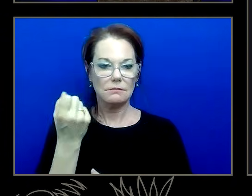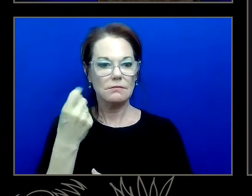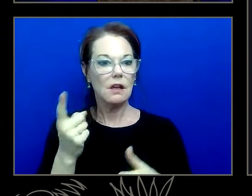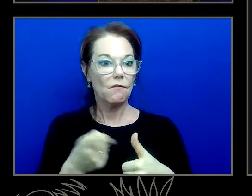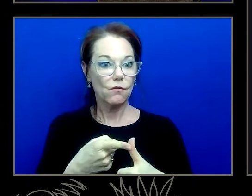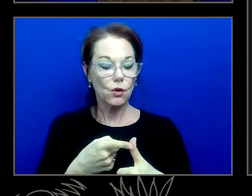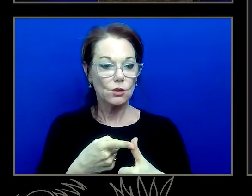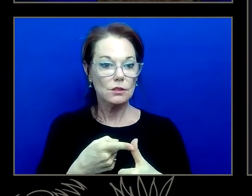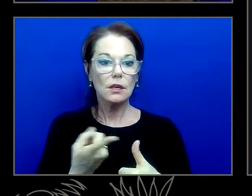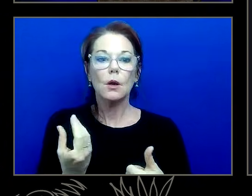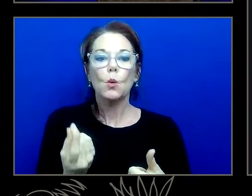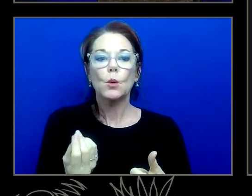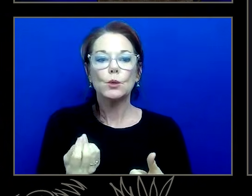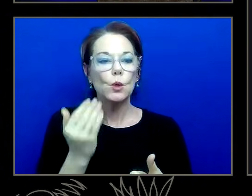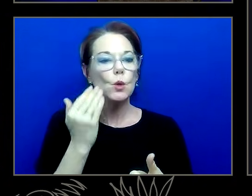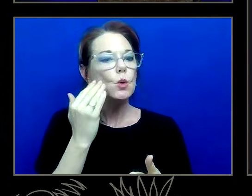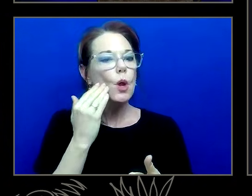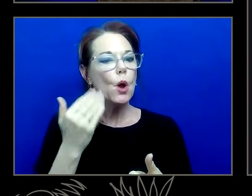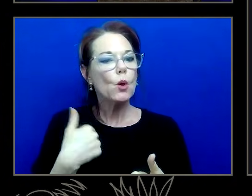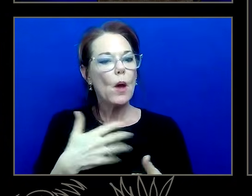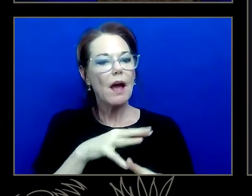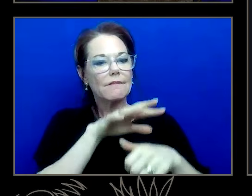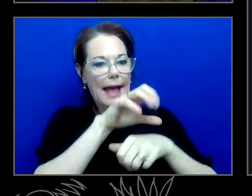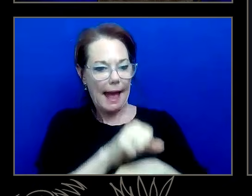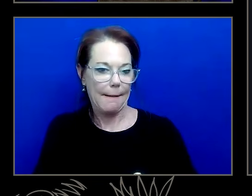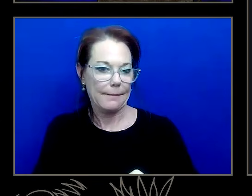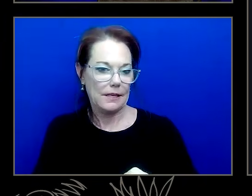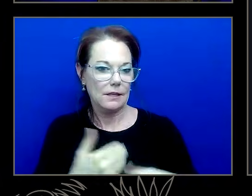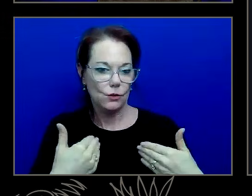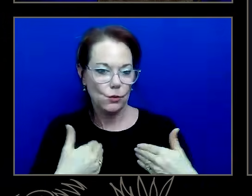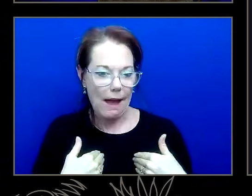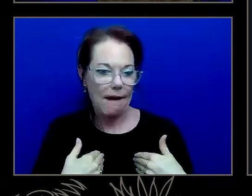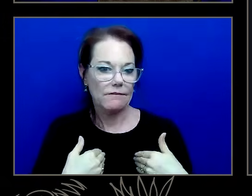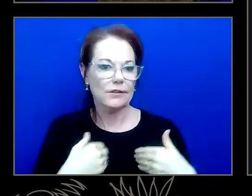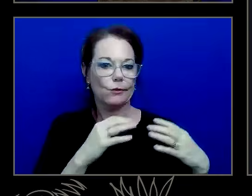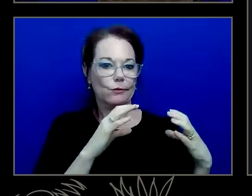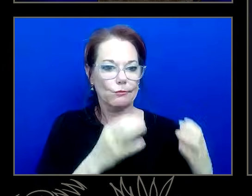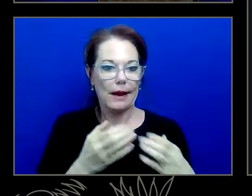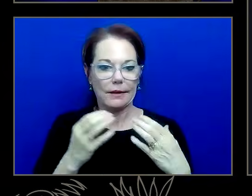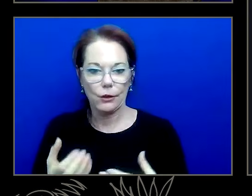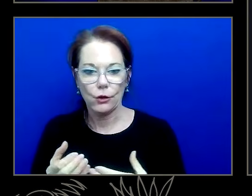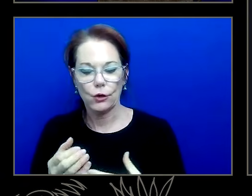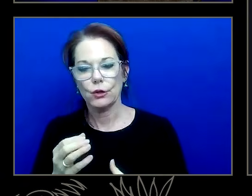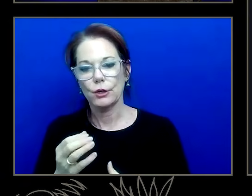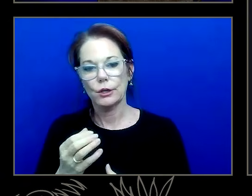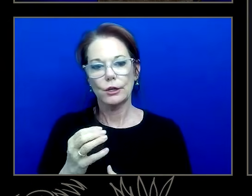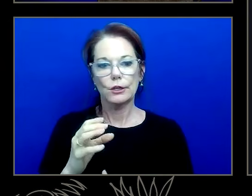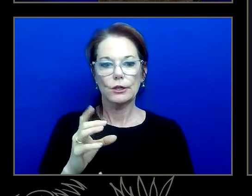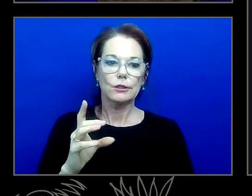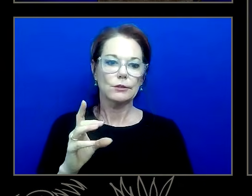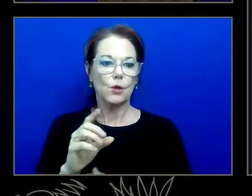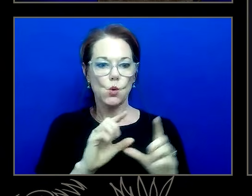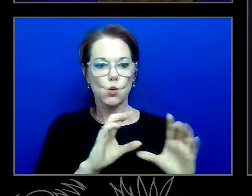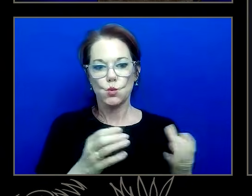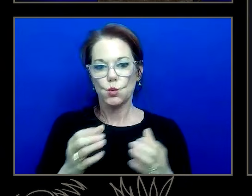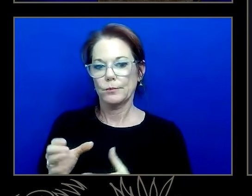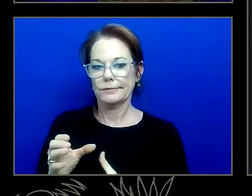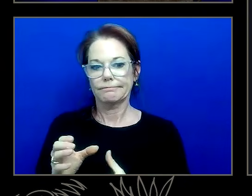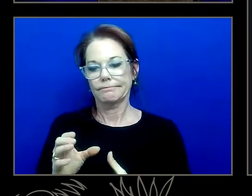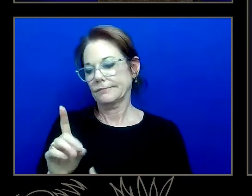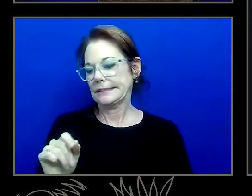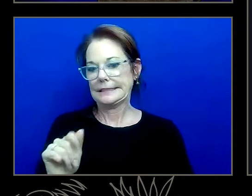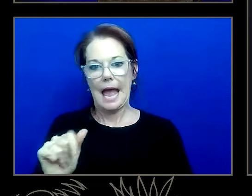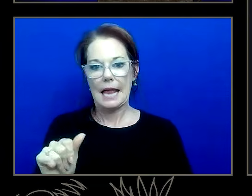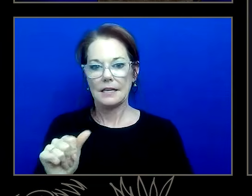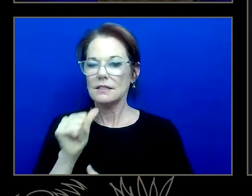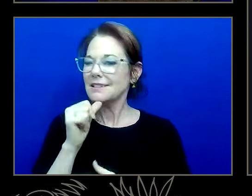it's a habit to just have granular use states, just group related data. It doesn't make things that much more complex.